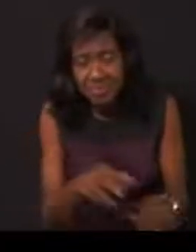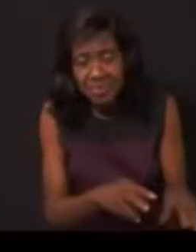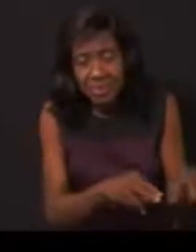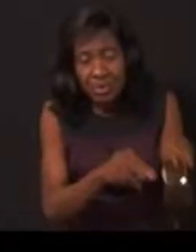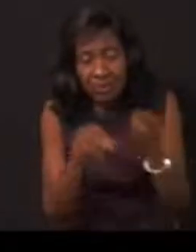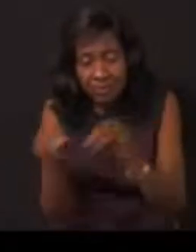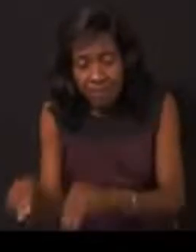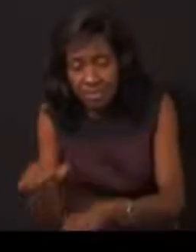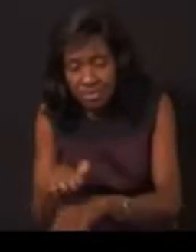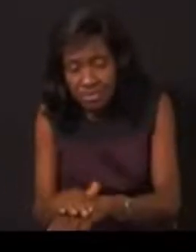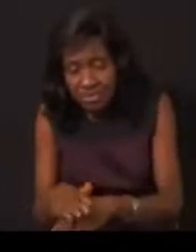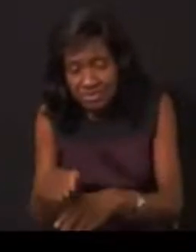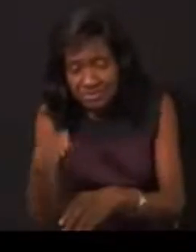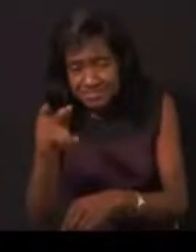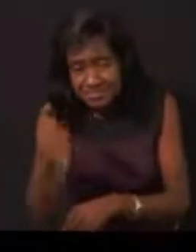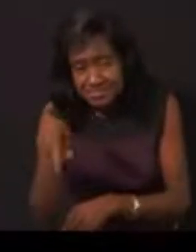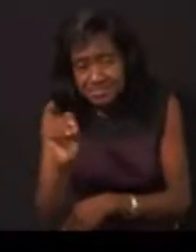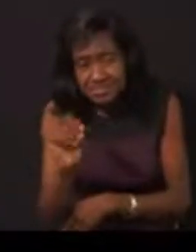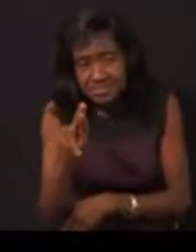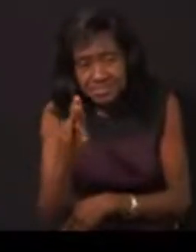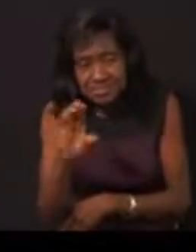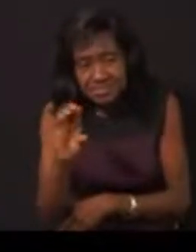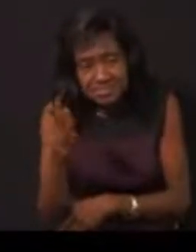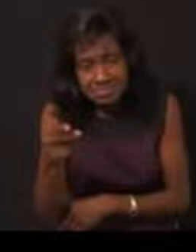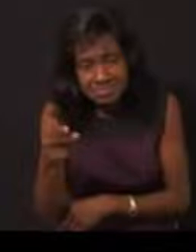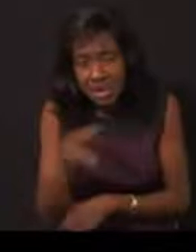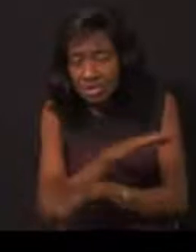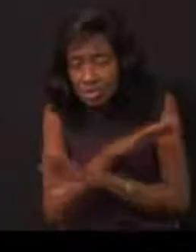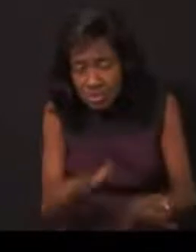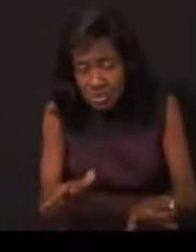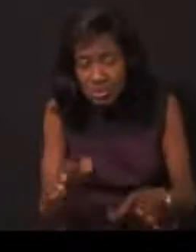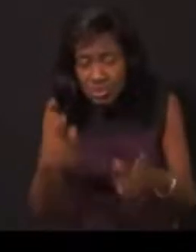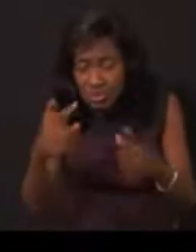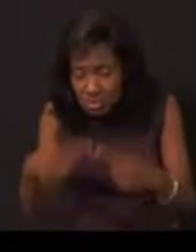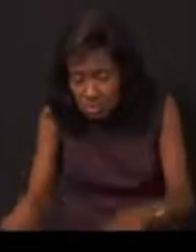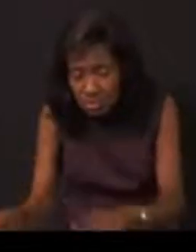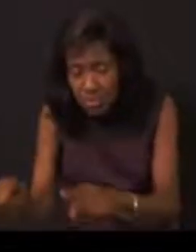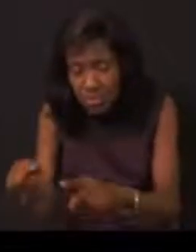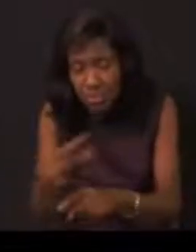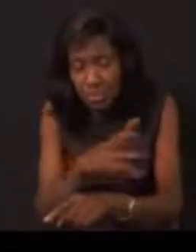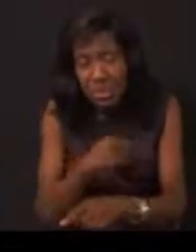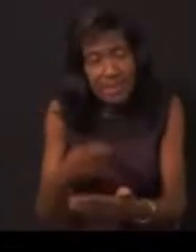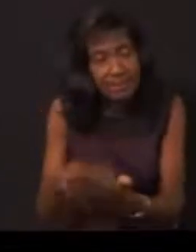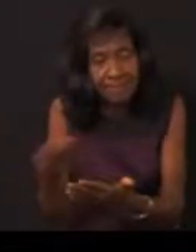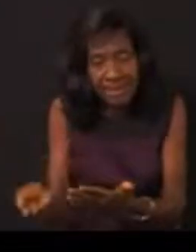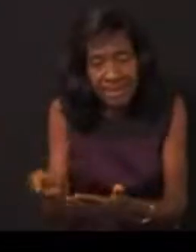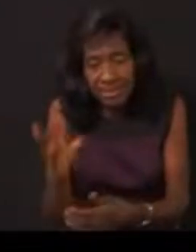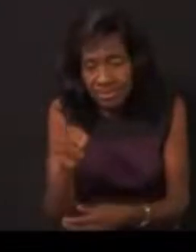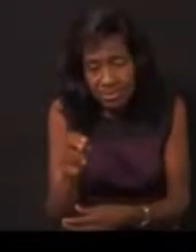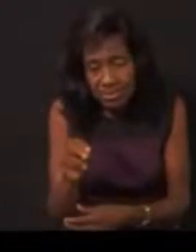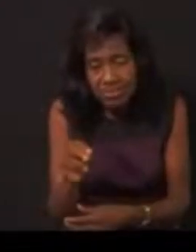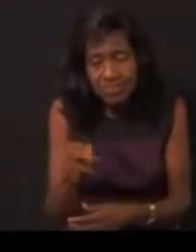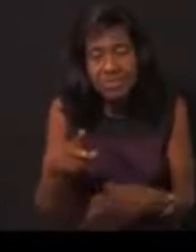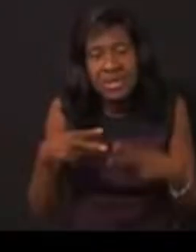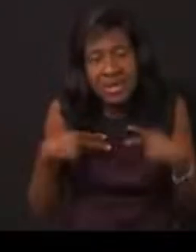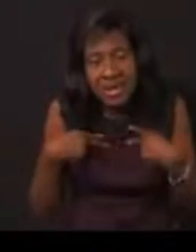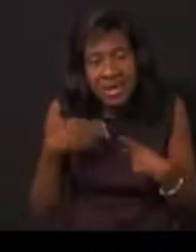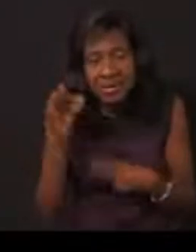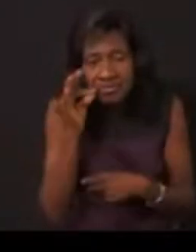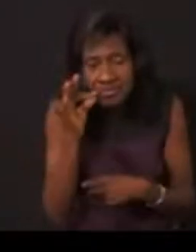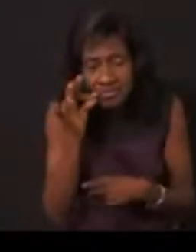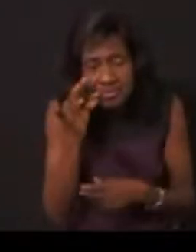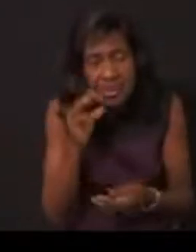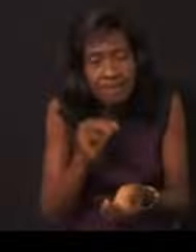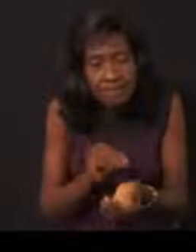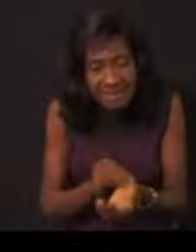Do not go to the nearest service station and buy that 6-pack. I have to repeat it. Have food, medication, and other supplies